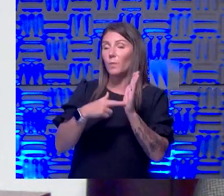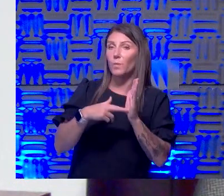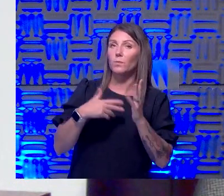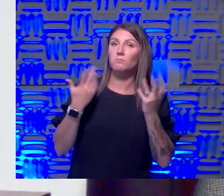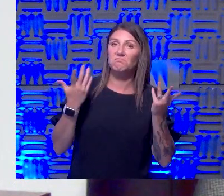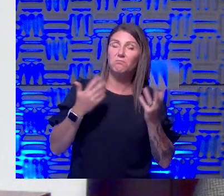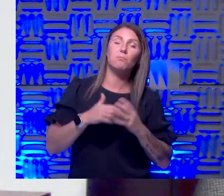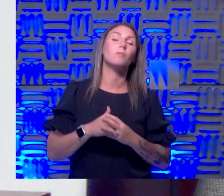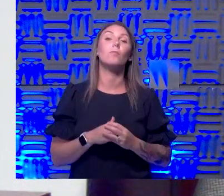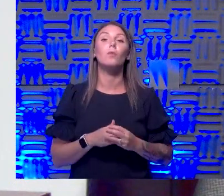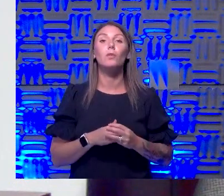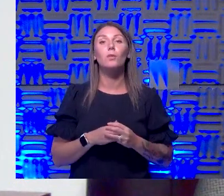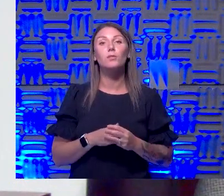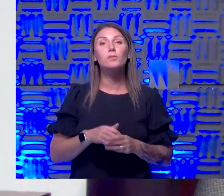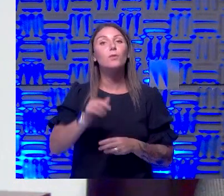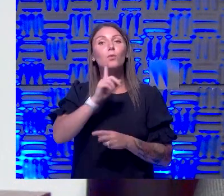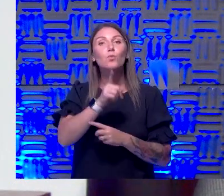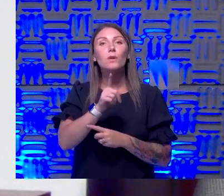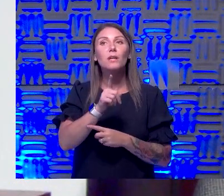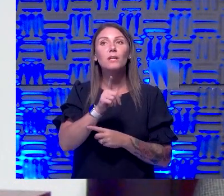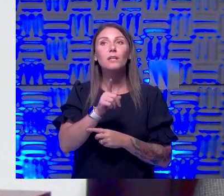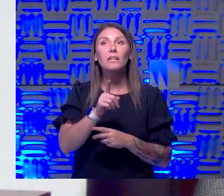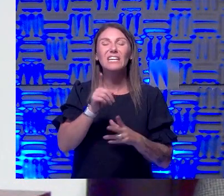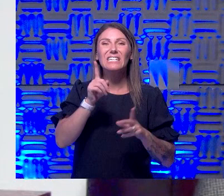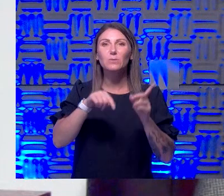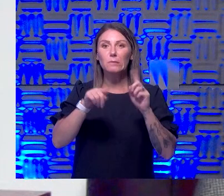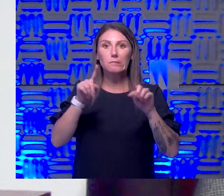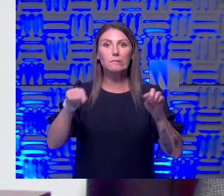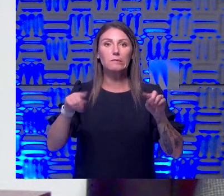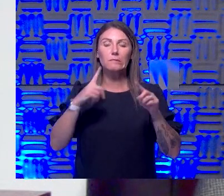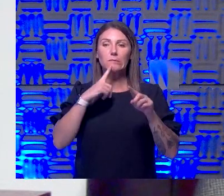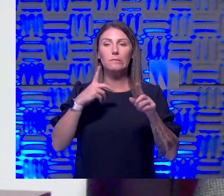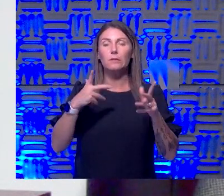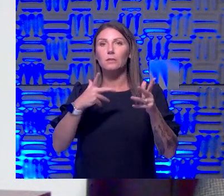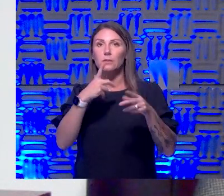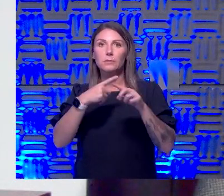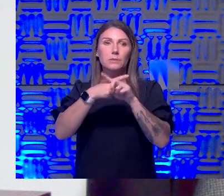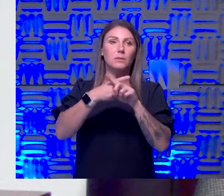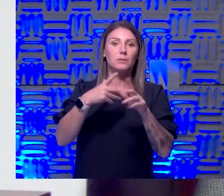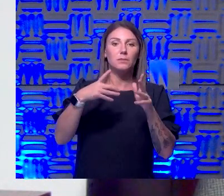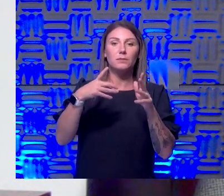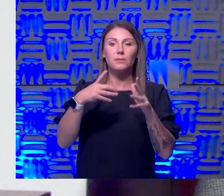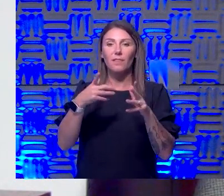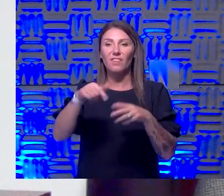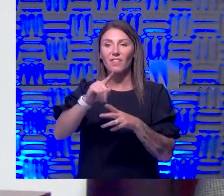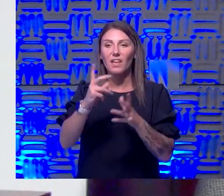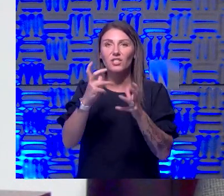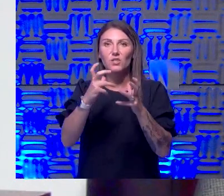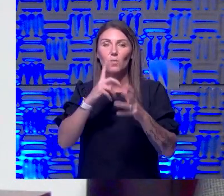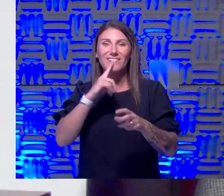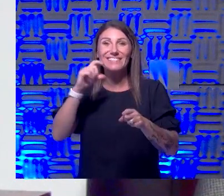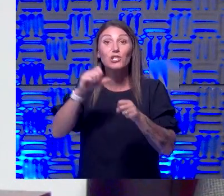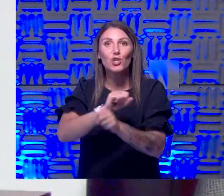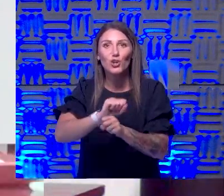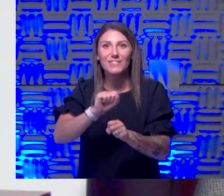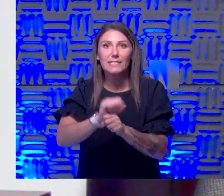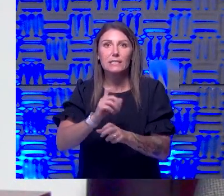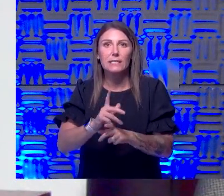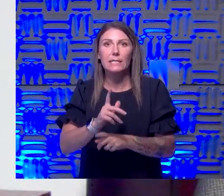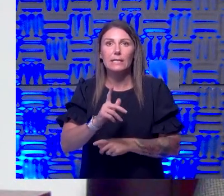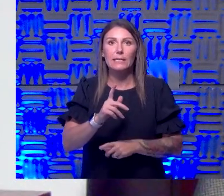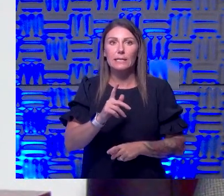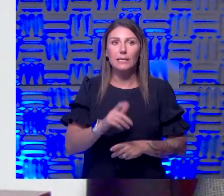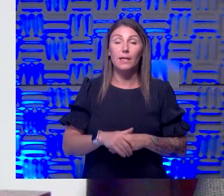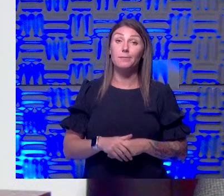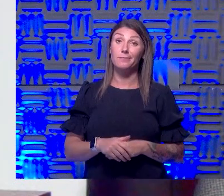so, they're really agnostic about they just want certainty, and if